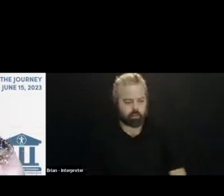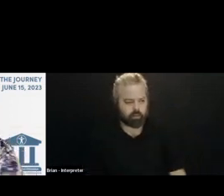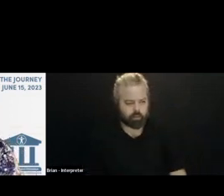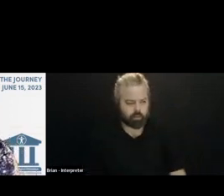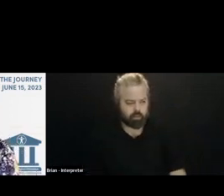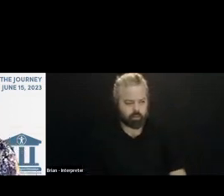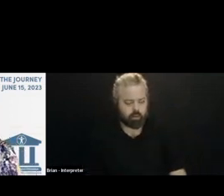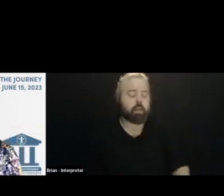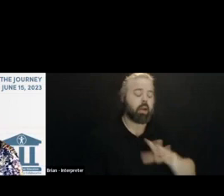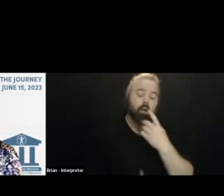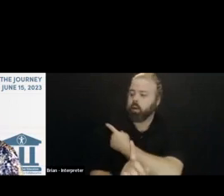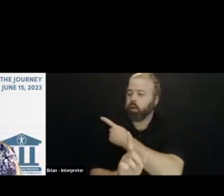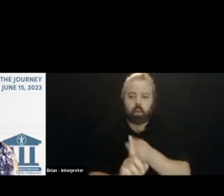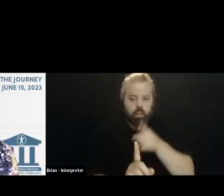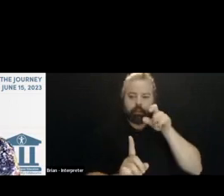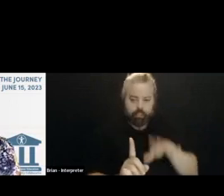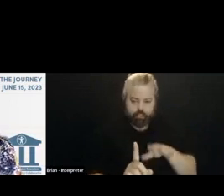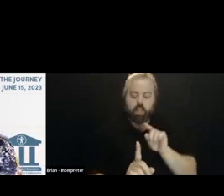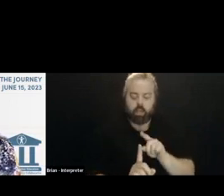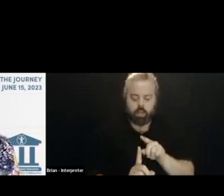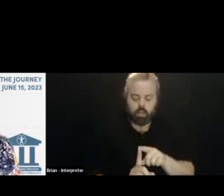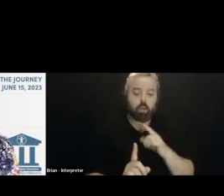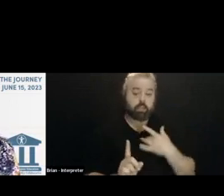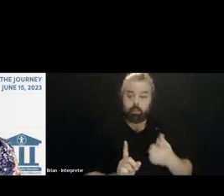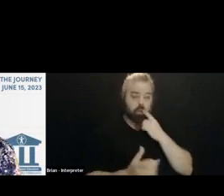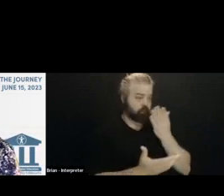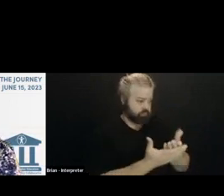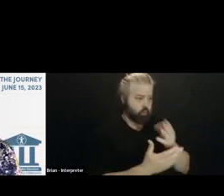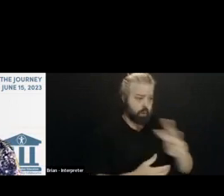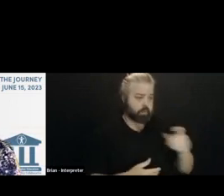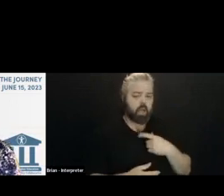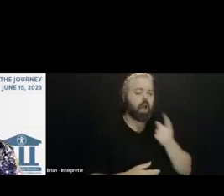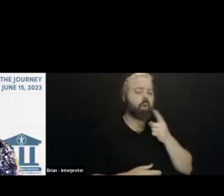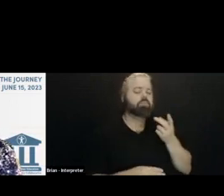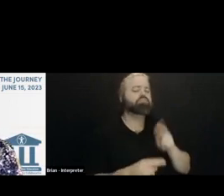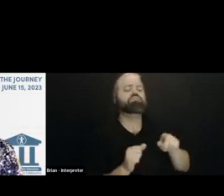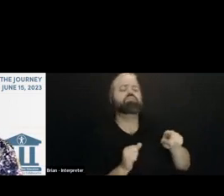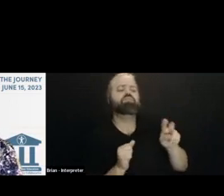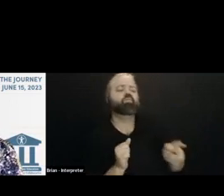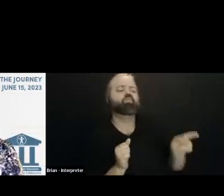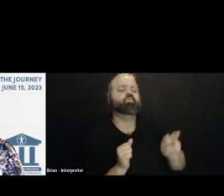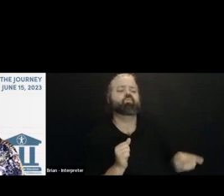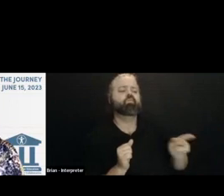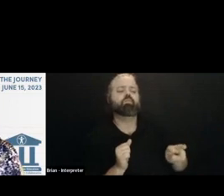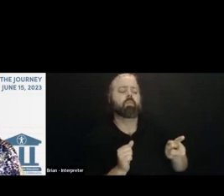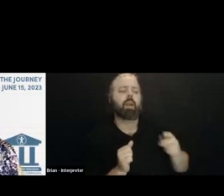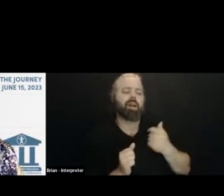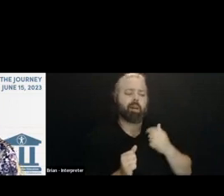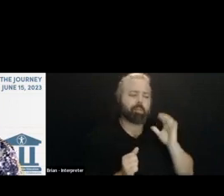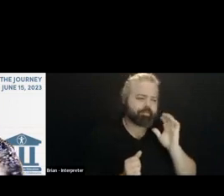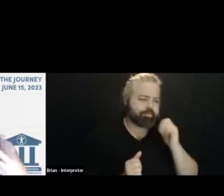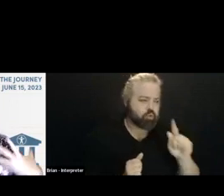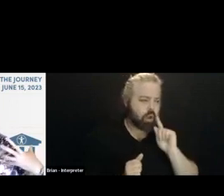the testing part. Normally when I first get a website, I just kind of sit back and I look at it, and I'm trying to find